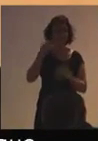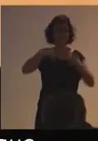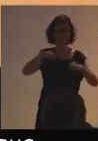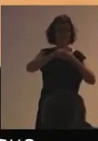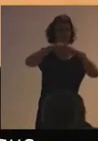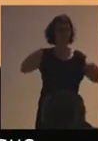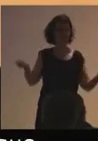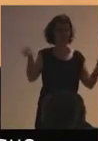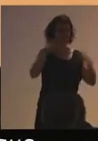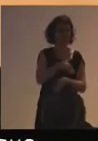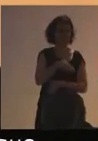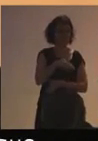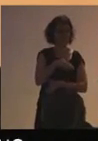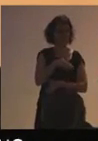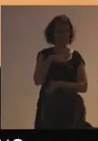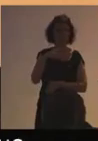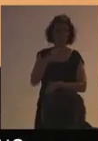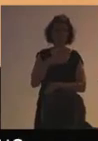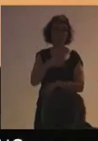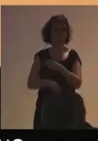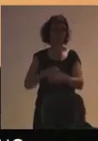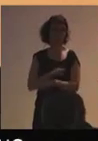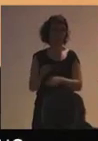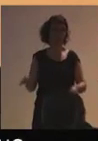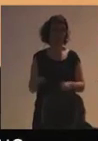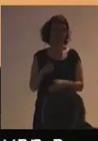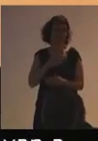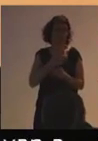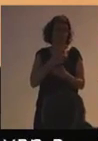up. So, sorry for the long reply, but...